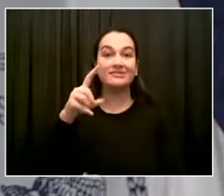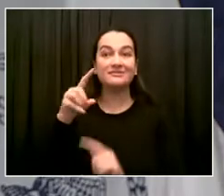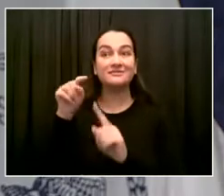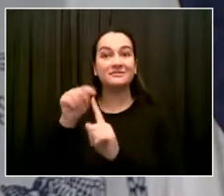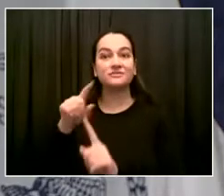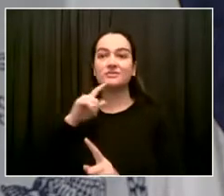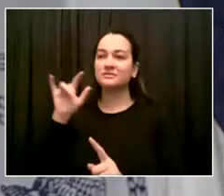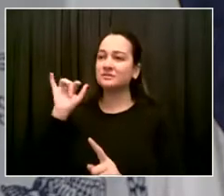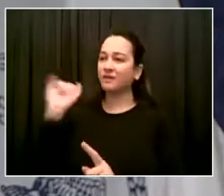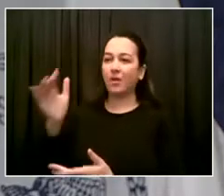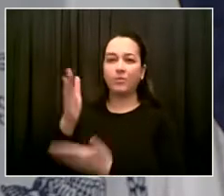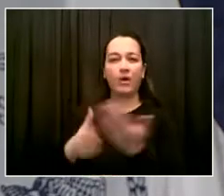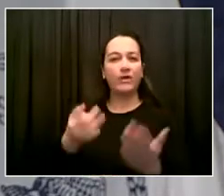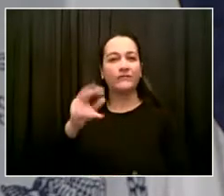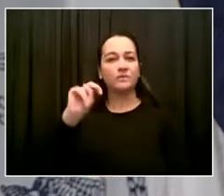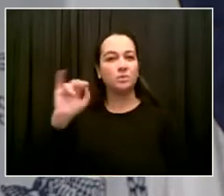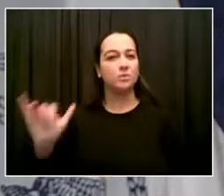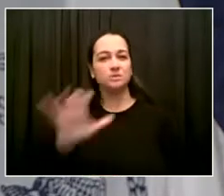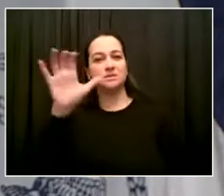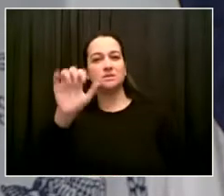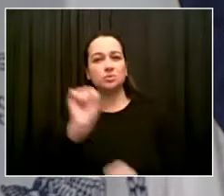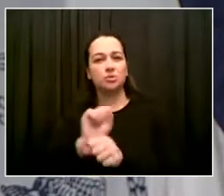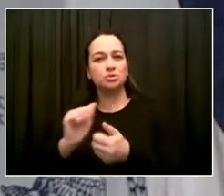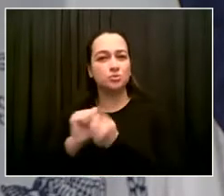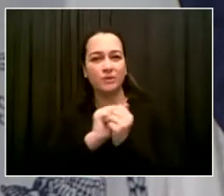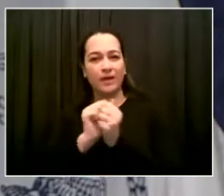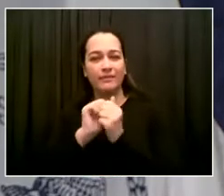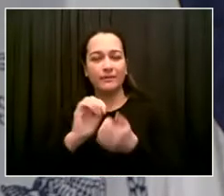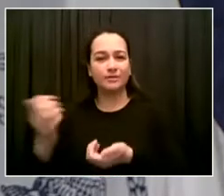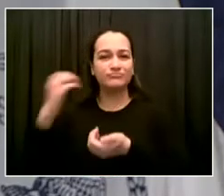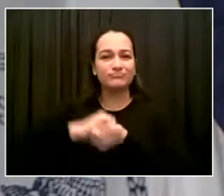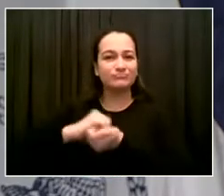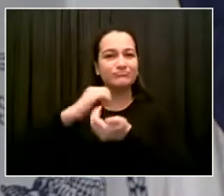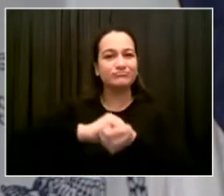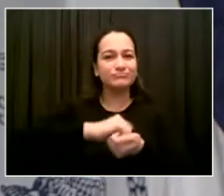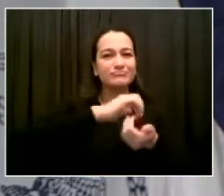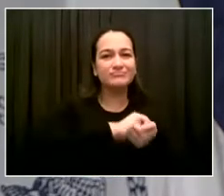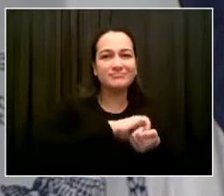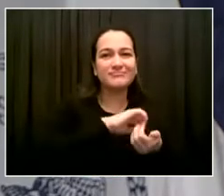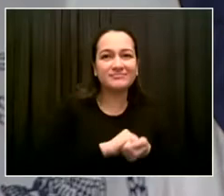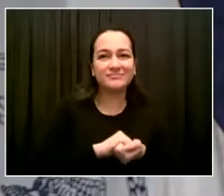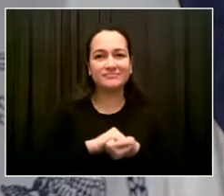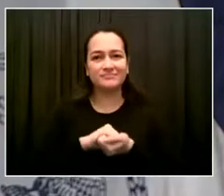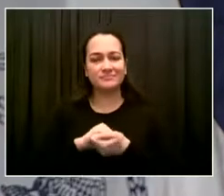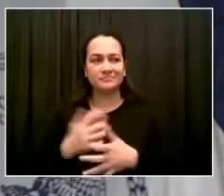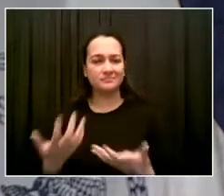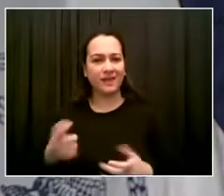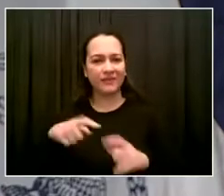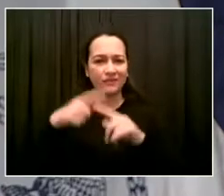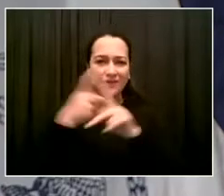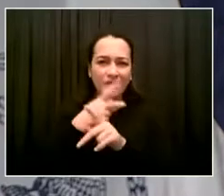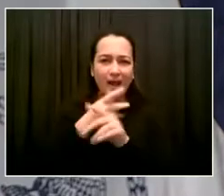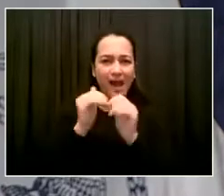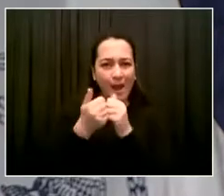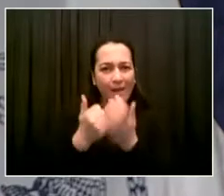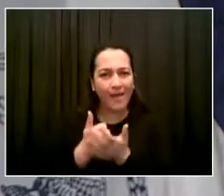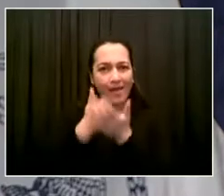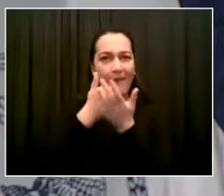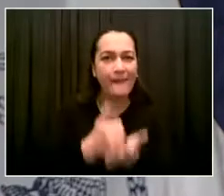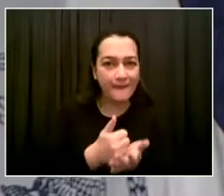means to bring back the vibrancy of this city. We think about what it means to give people an environment where they're ready to move